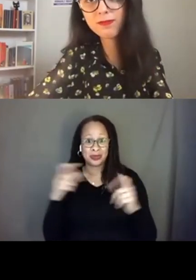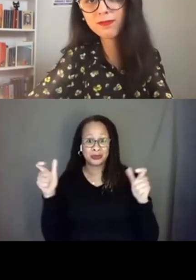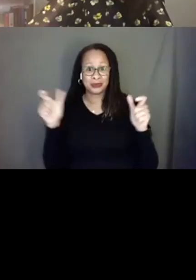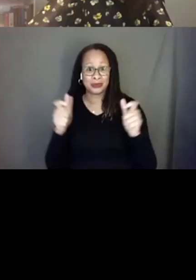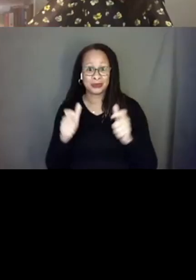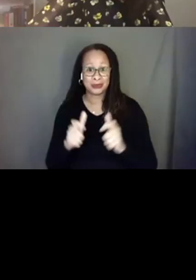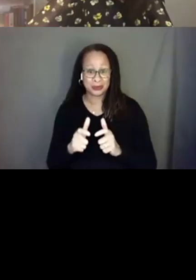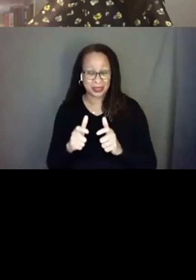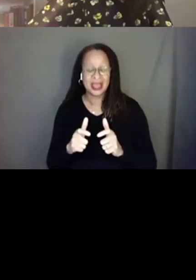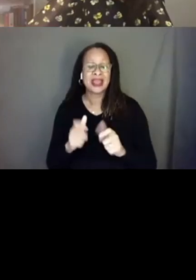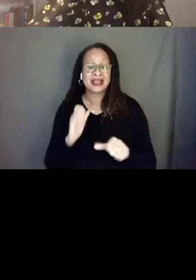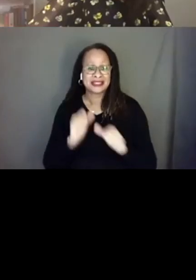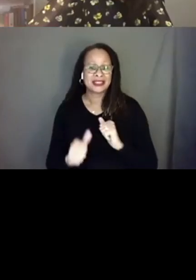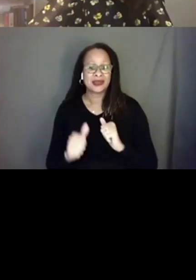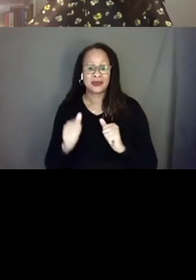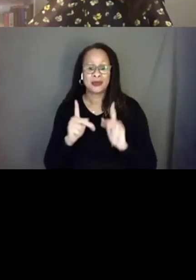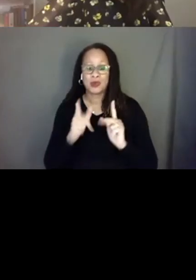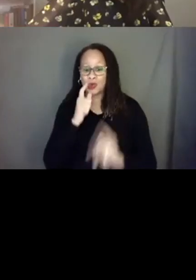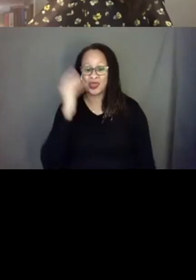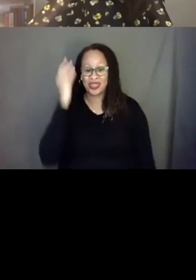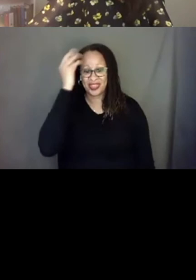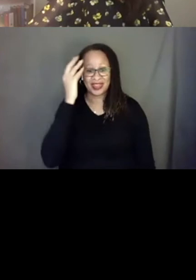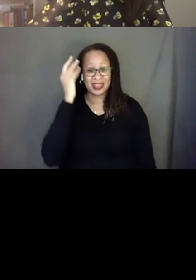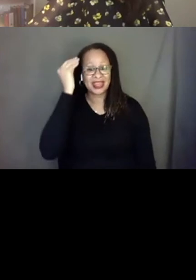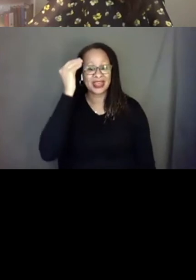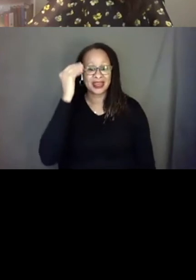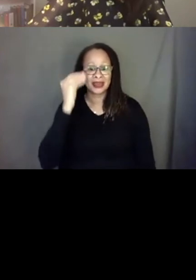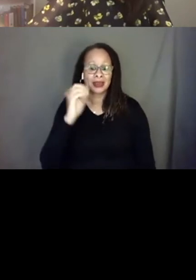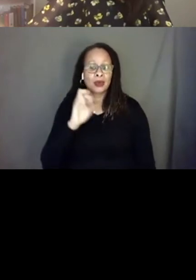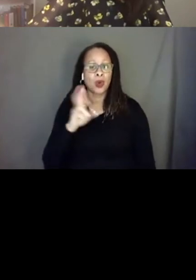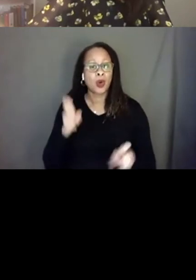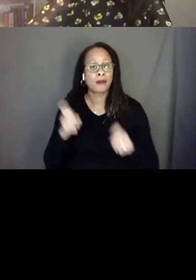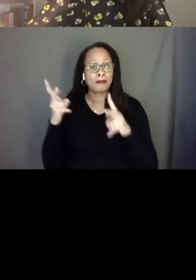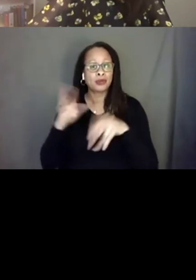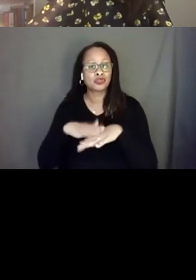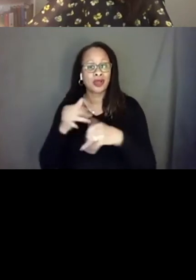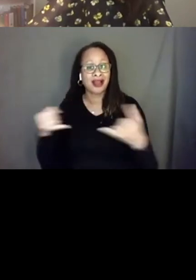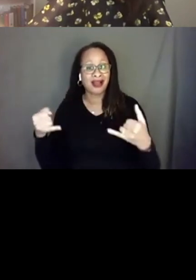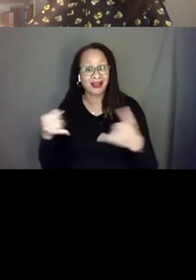There are still folks that think, or post online, you know,